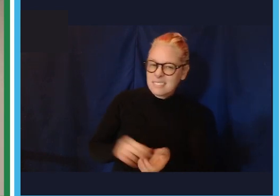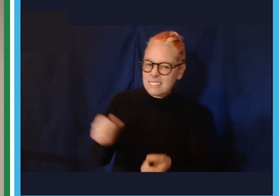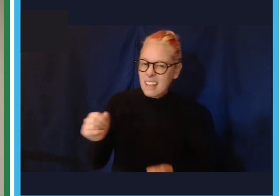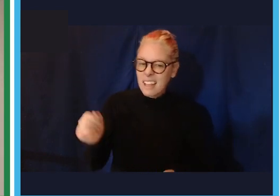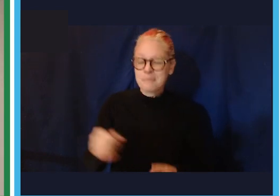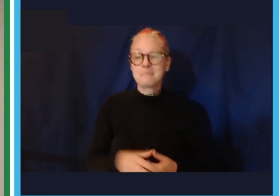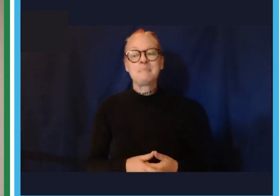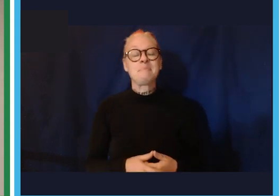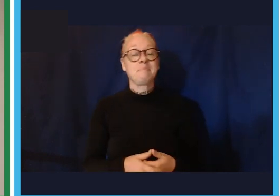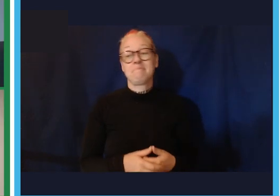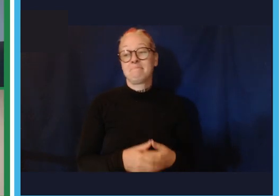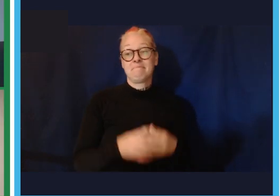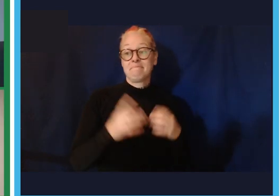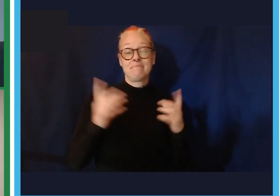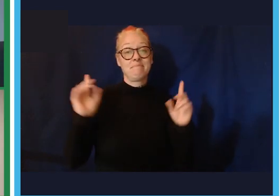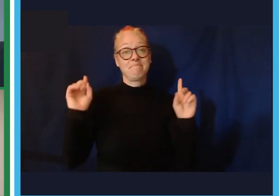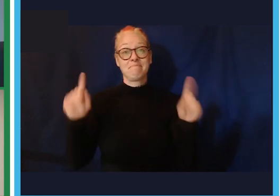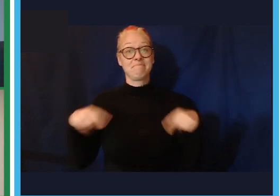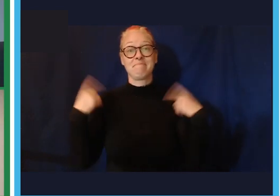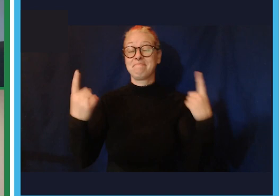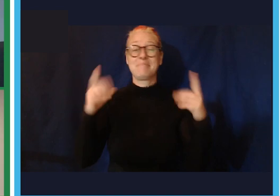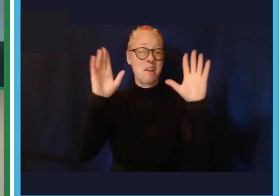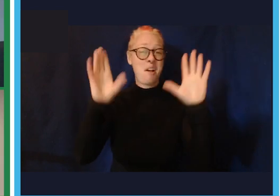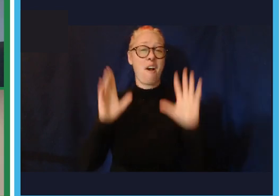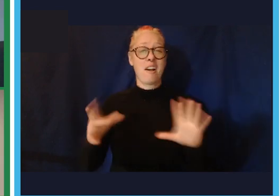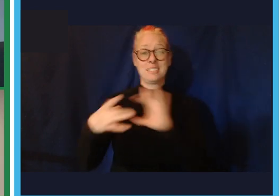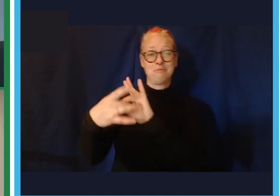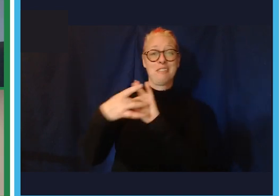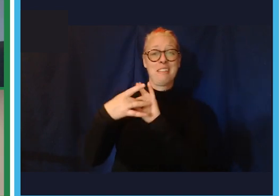or something client that she signed,